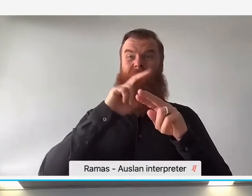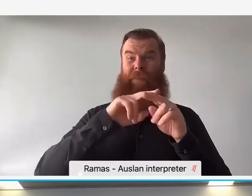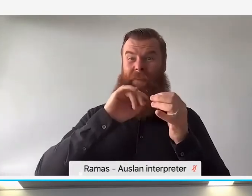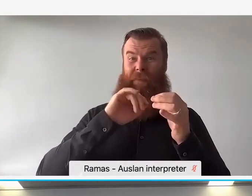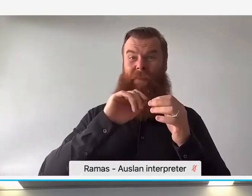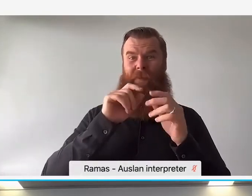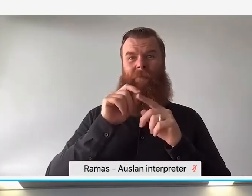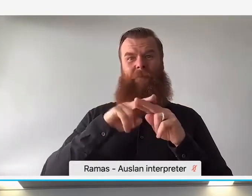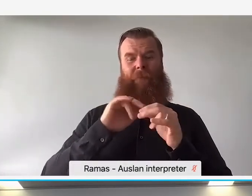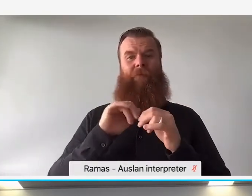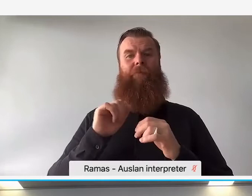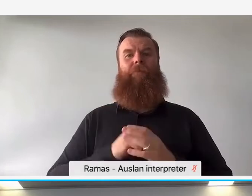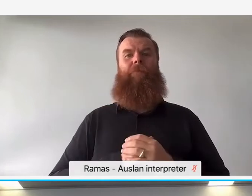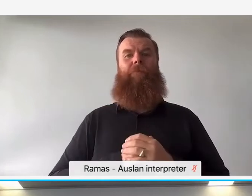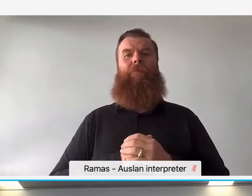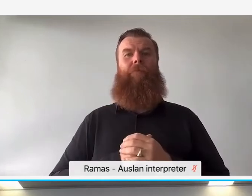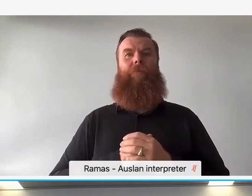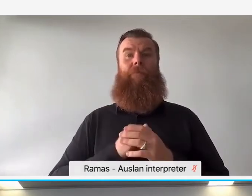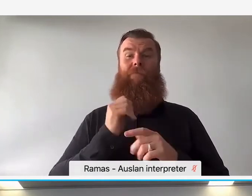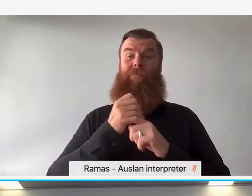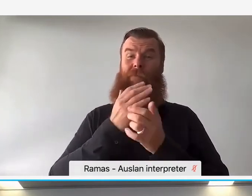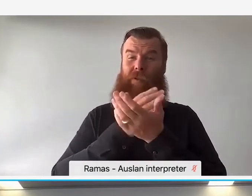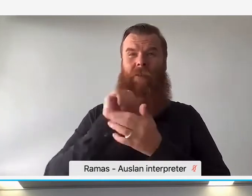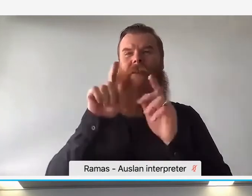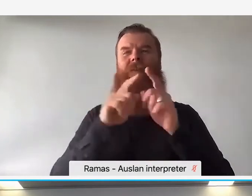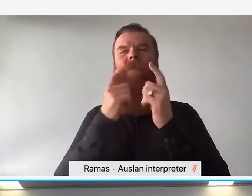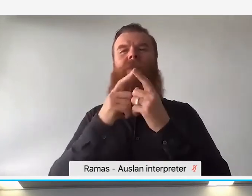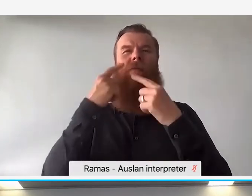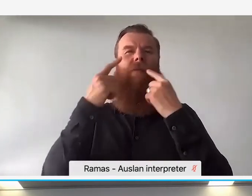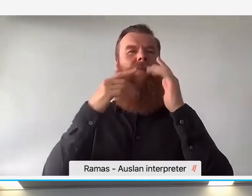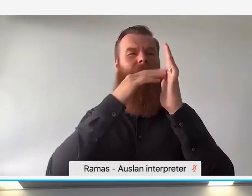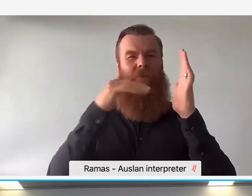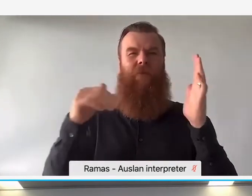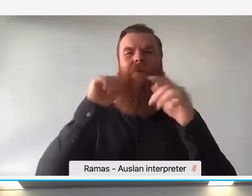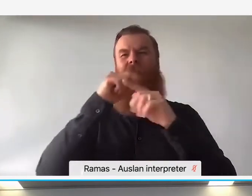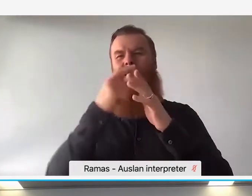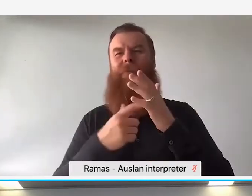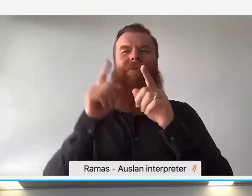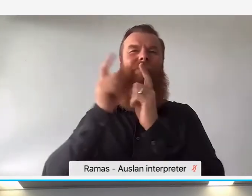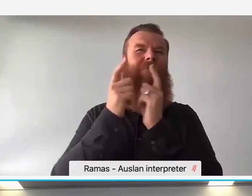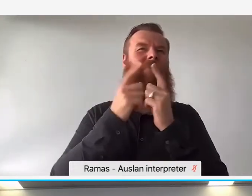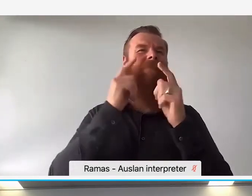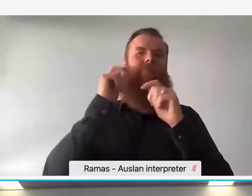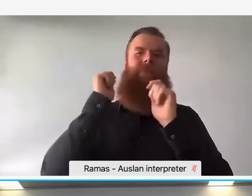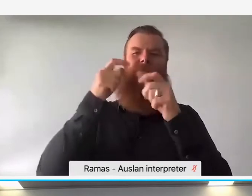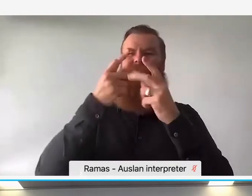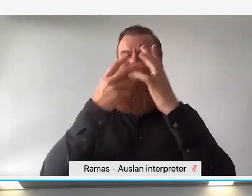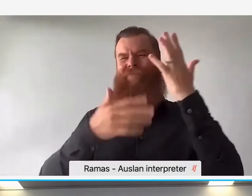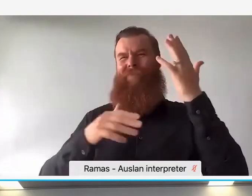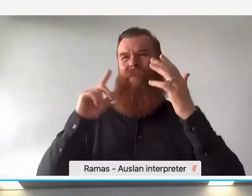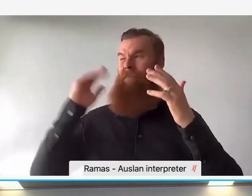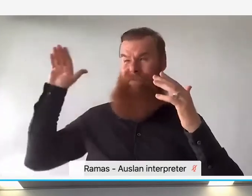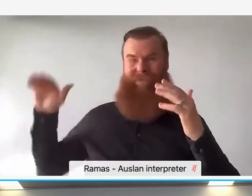hospitality, aged care, tourism, maintenance and trades, fisheries, agriculture, horticulture,